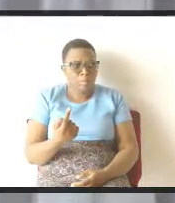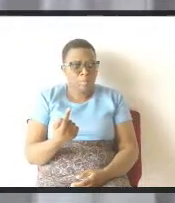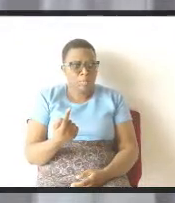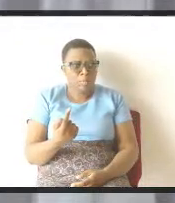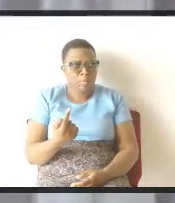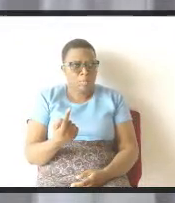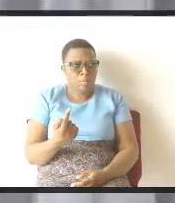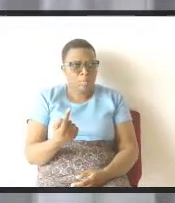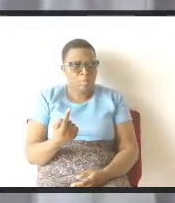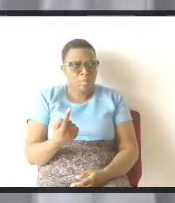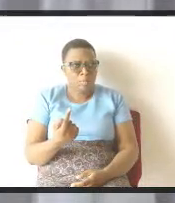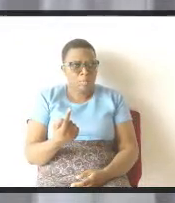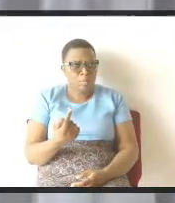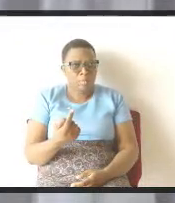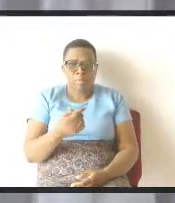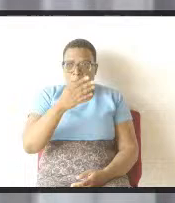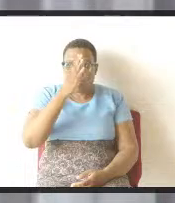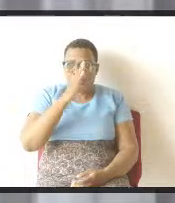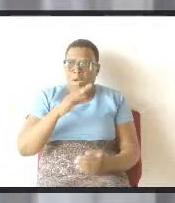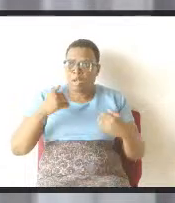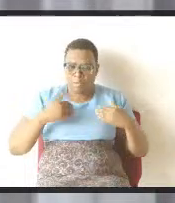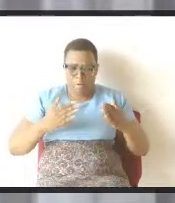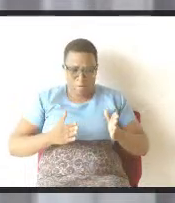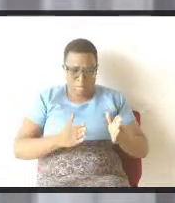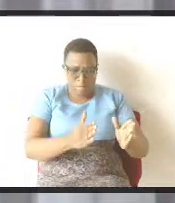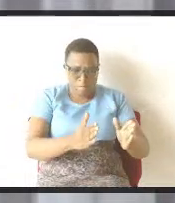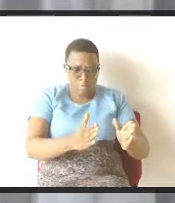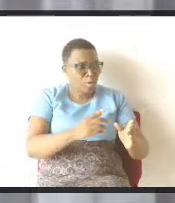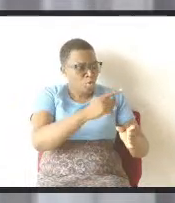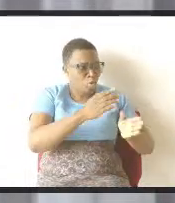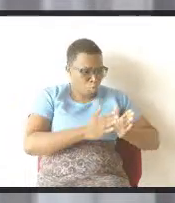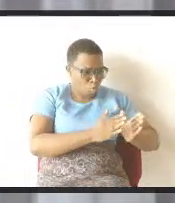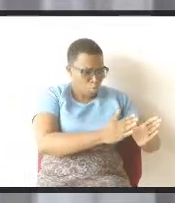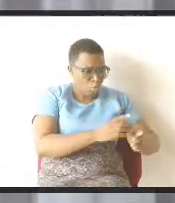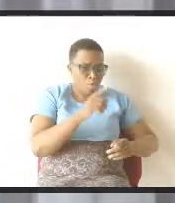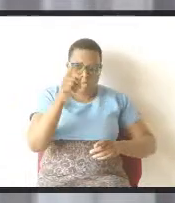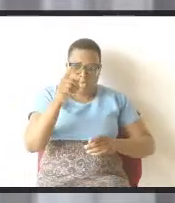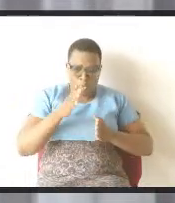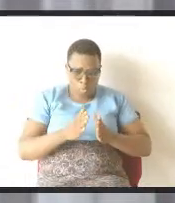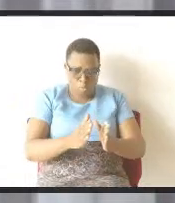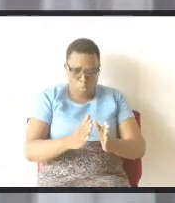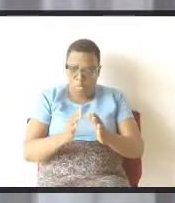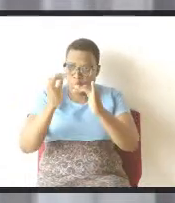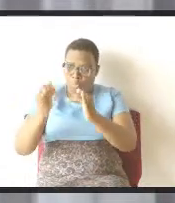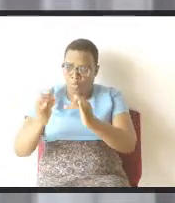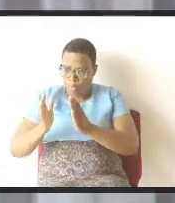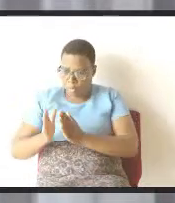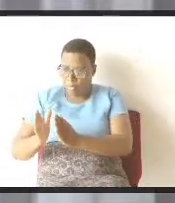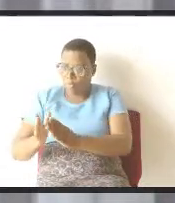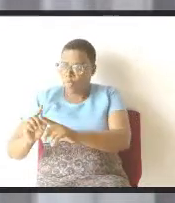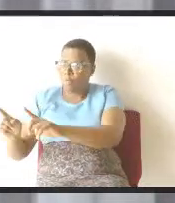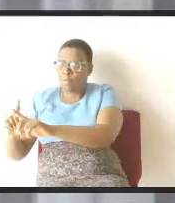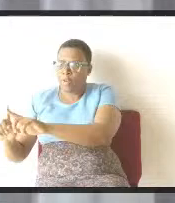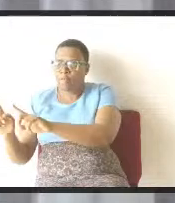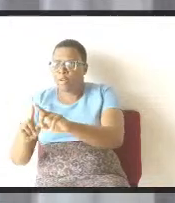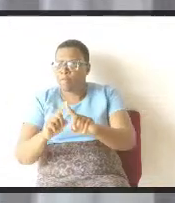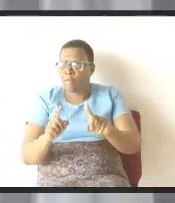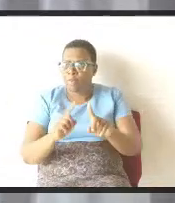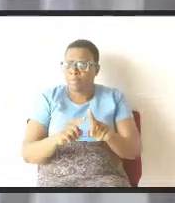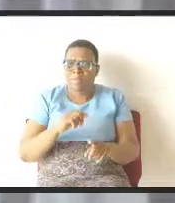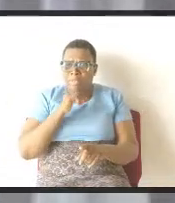you know, God has a lane for each of us to run in that was just set up for us. Oh, they're watching other